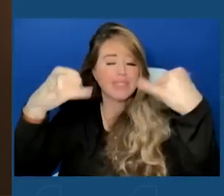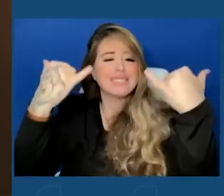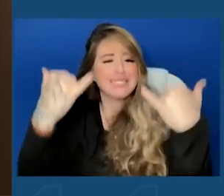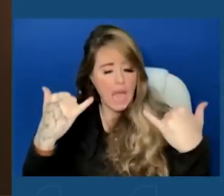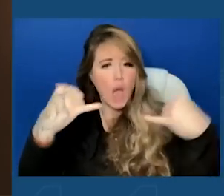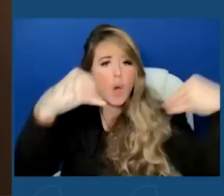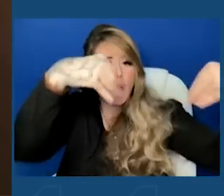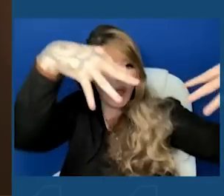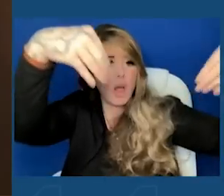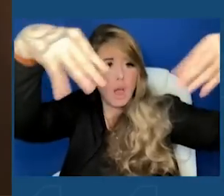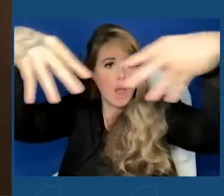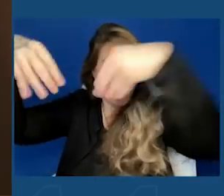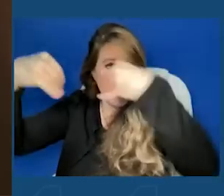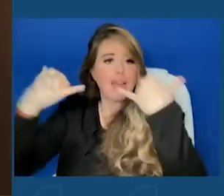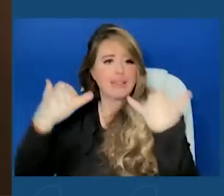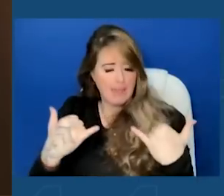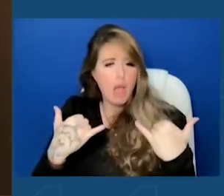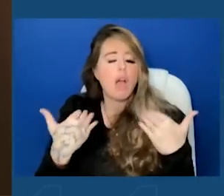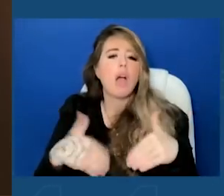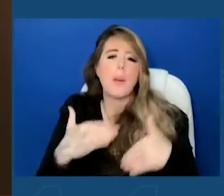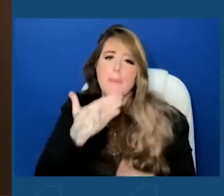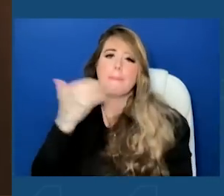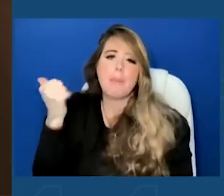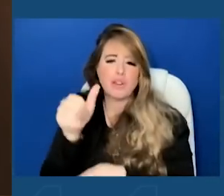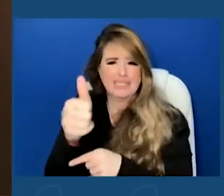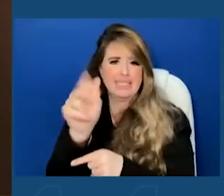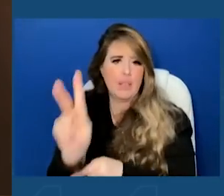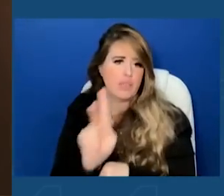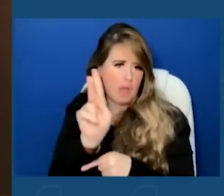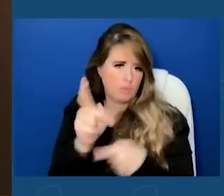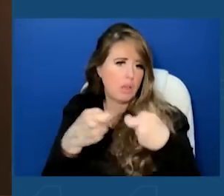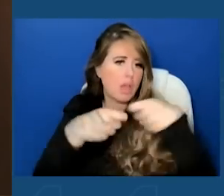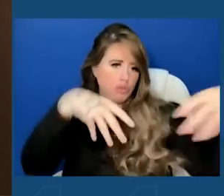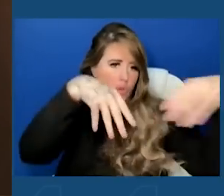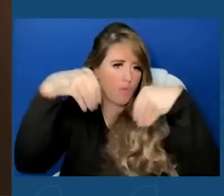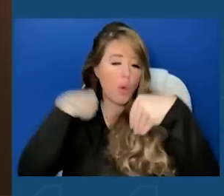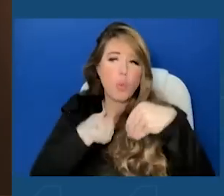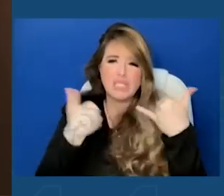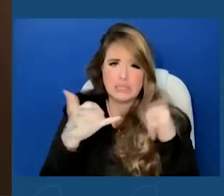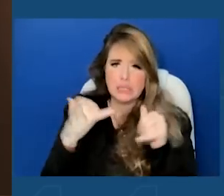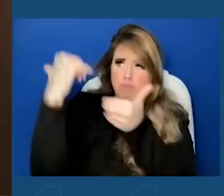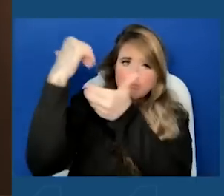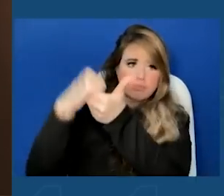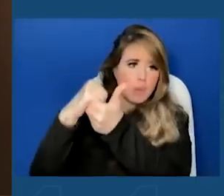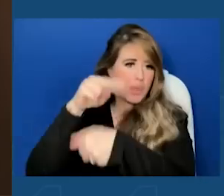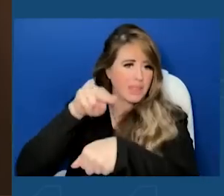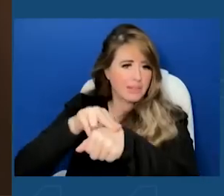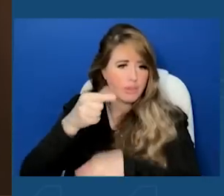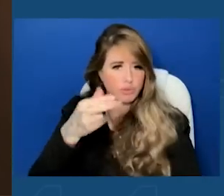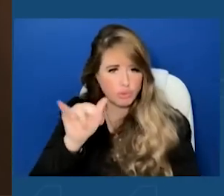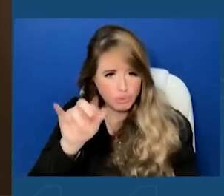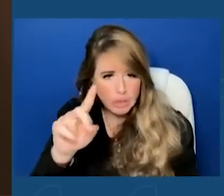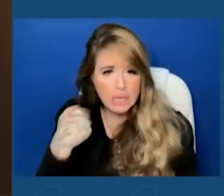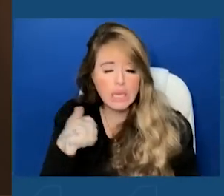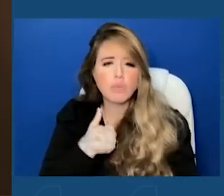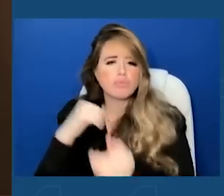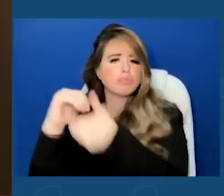We continue to work very aggressively with National Grid and other partners to open up